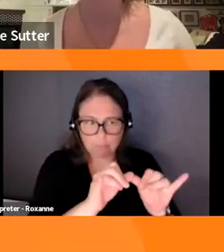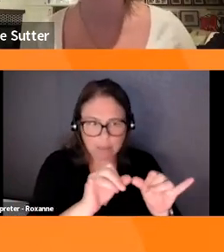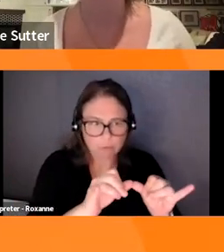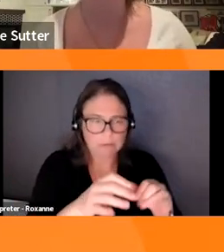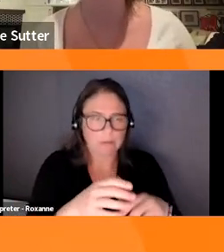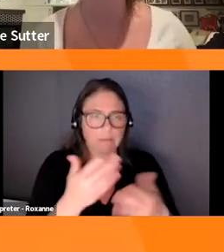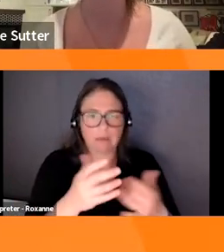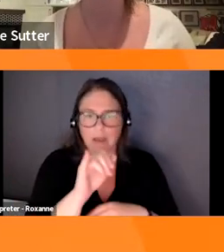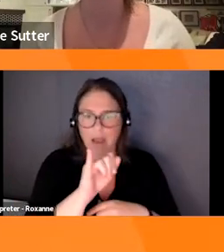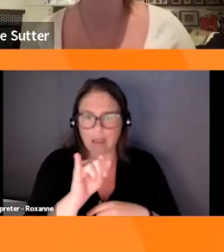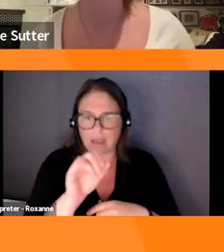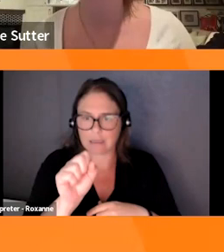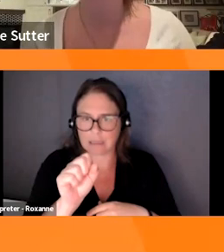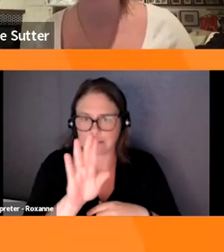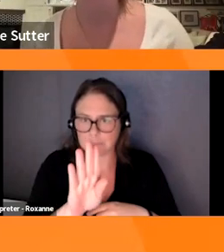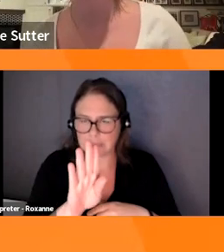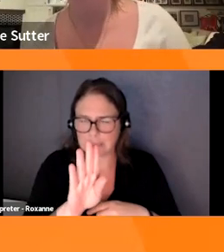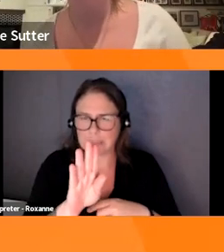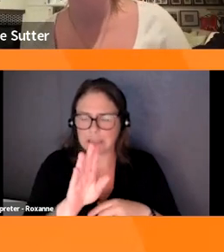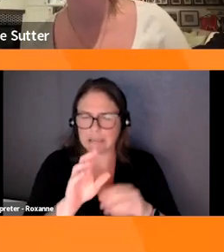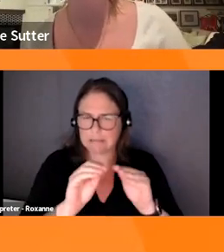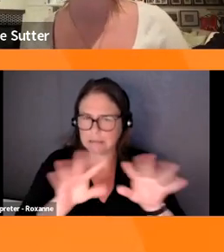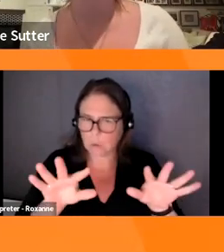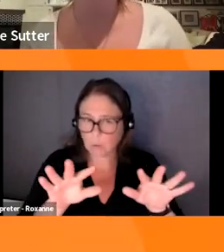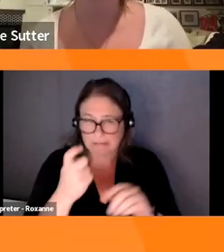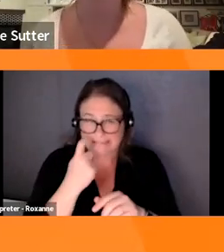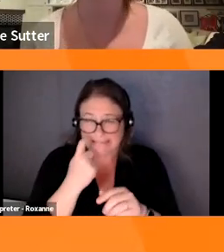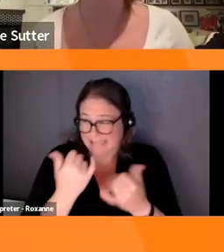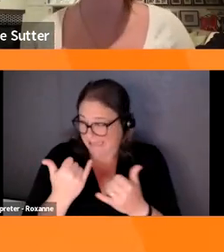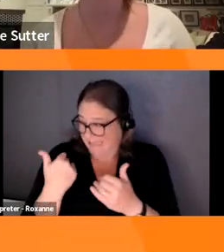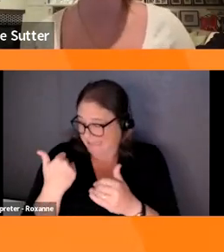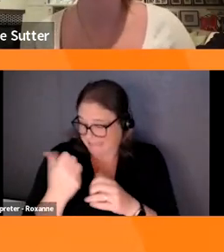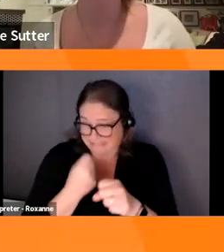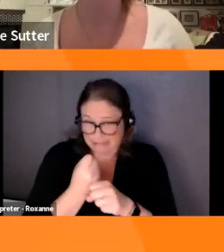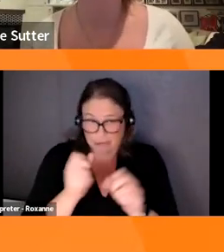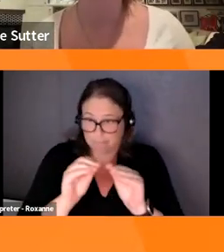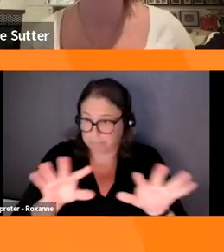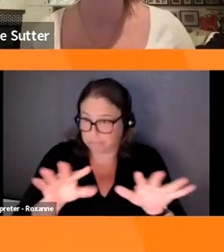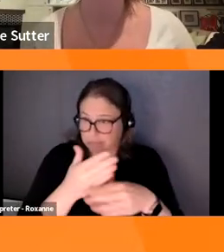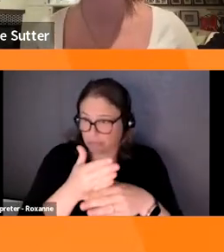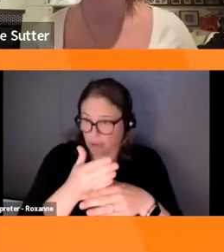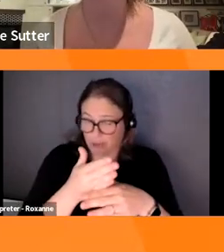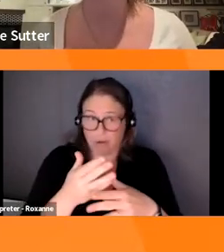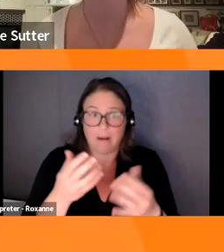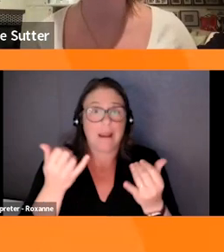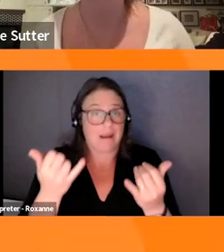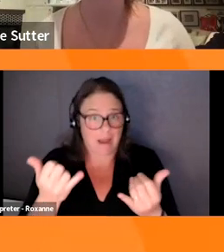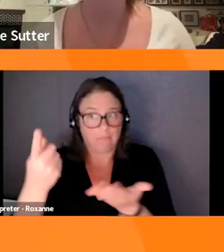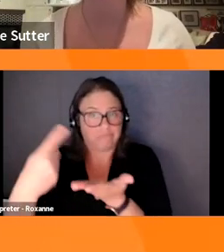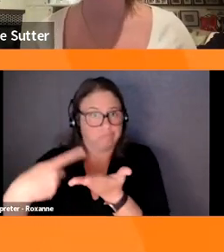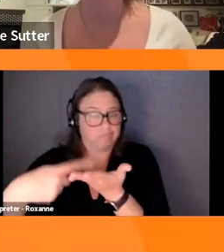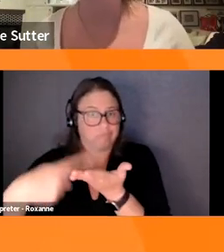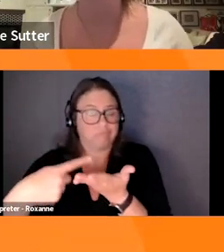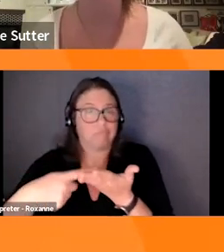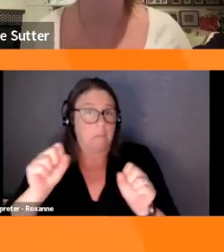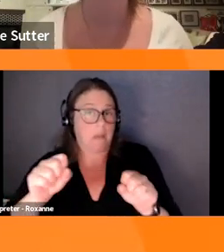ISSB sustainability disclosures, which were just released this year and are being talked about being made mandatory for companies